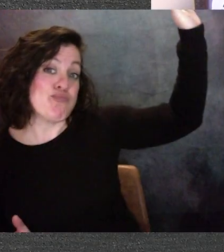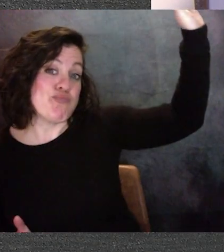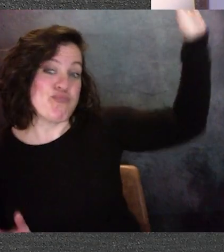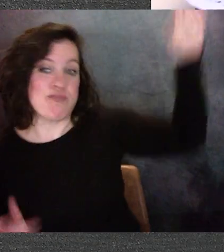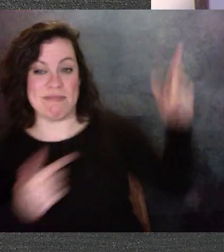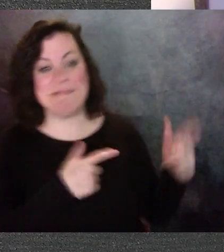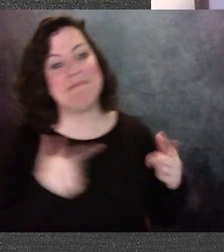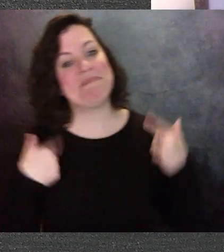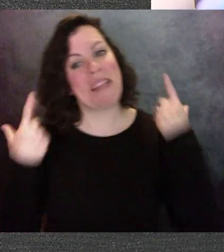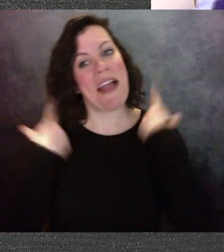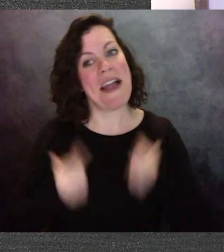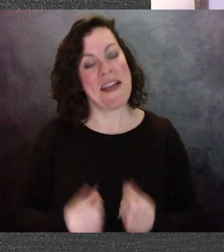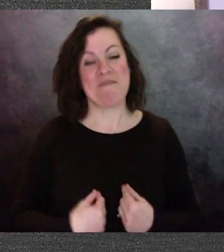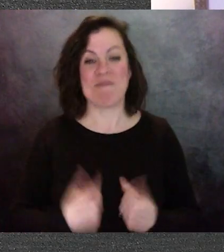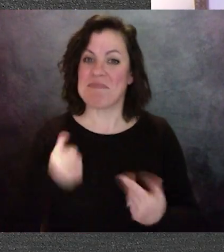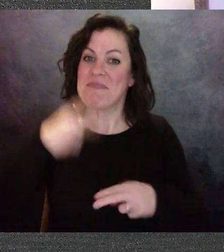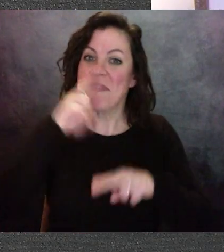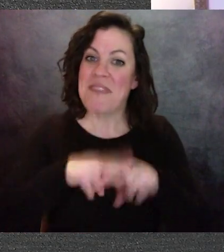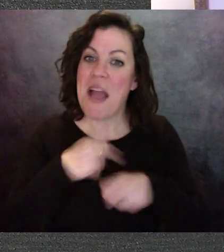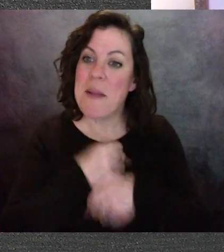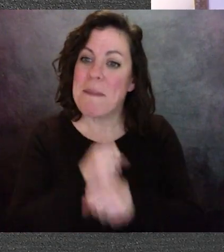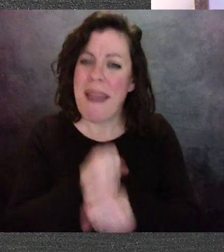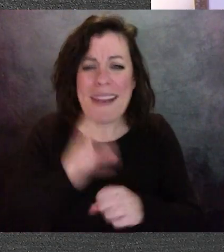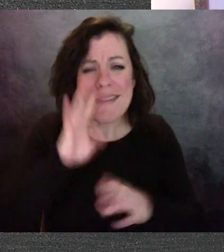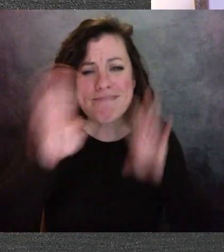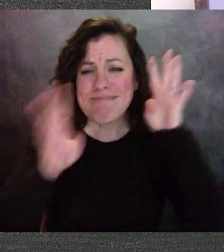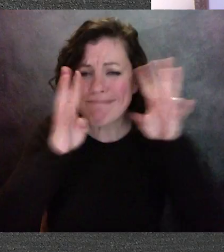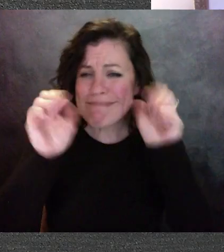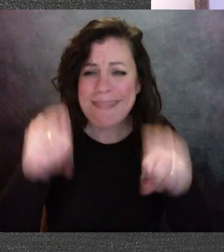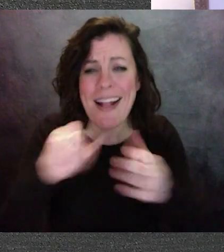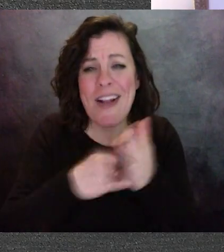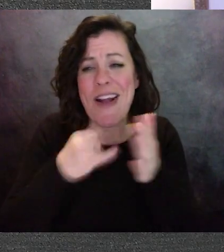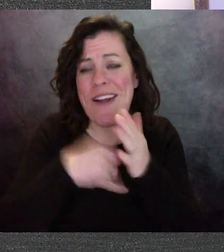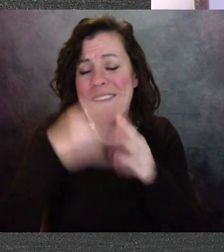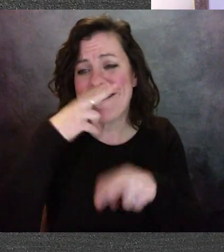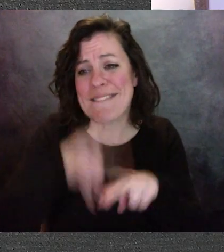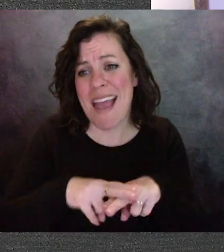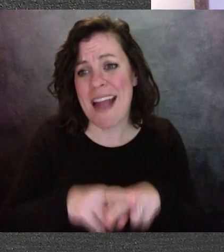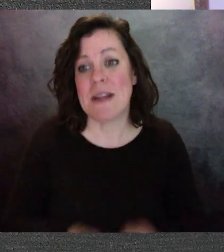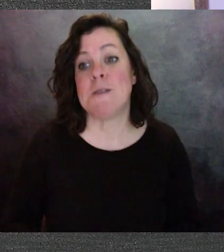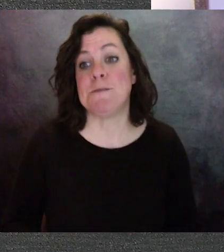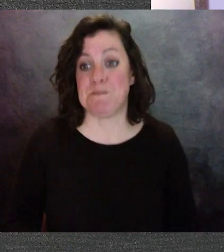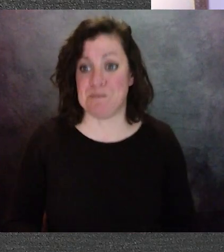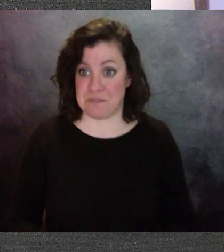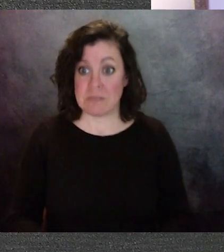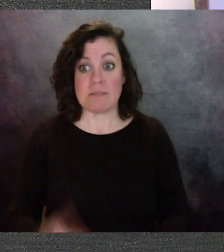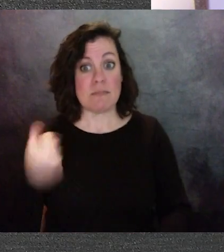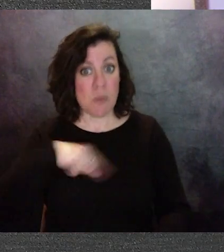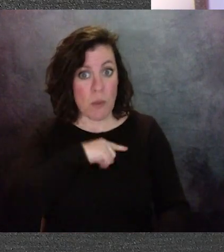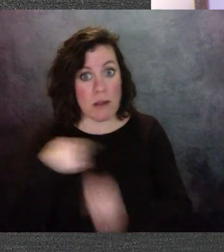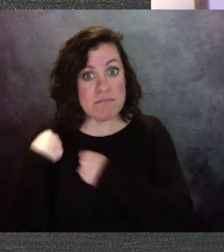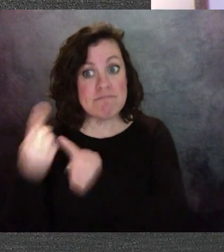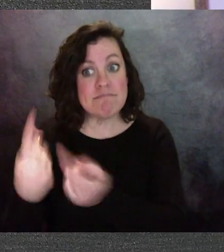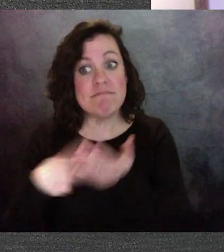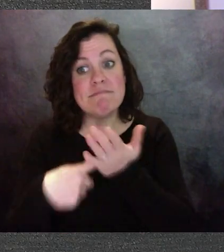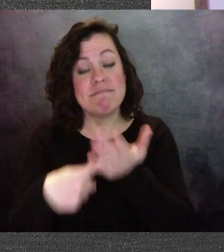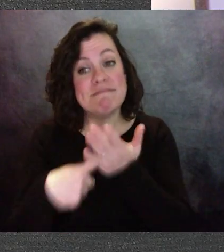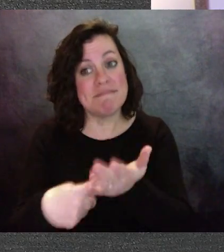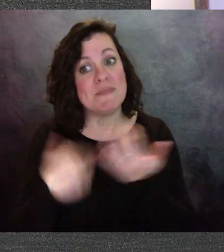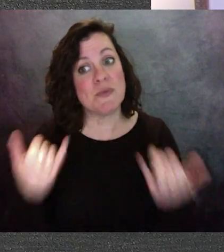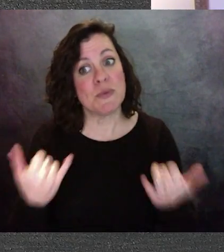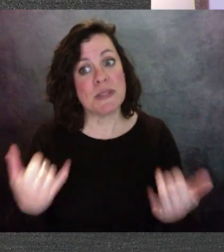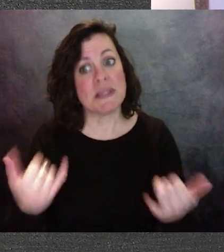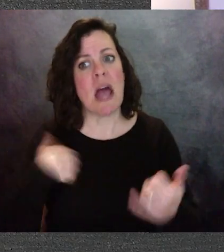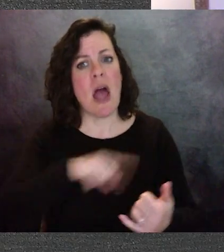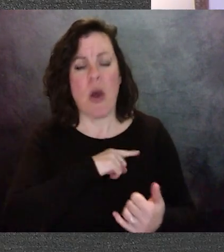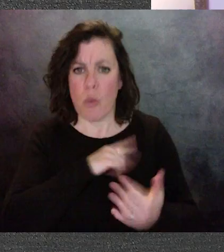isn't it? Especially together. Well, I told you at our beginning of our time together that we were going to talk about 2